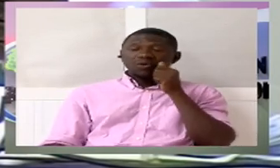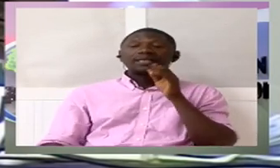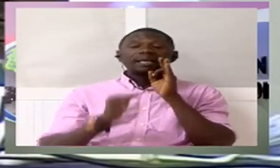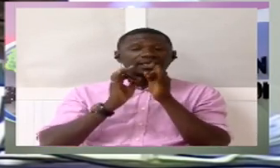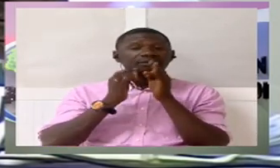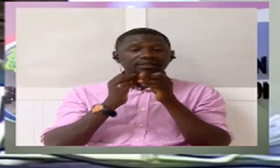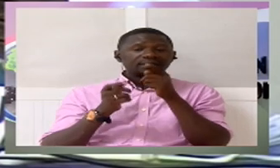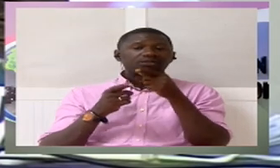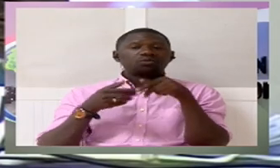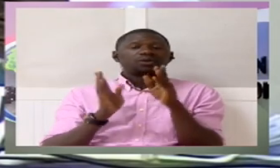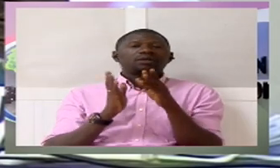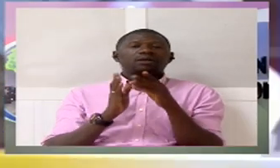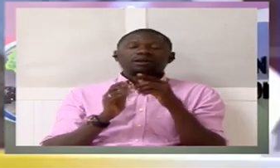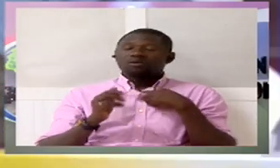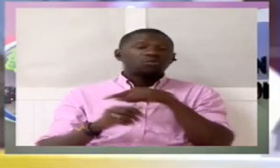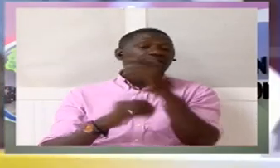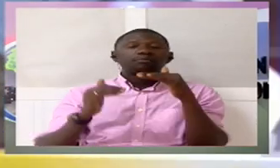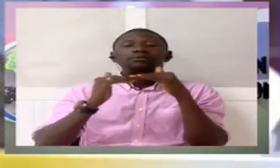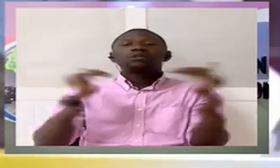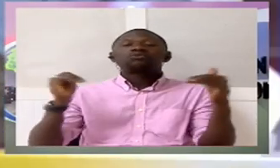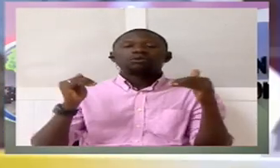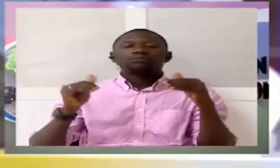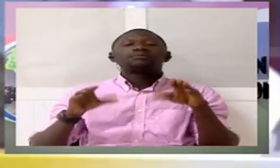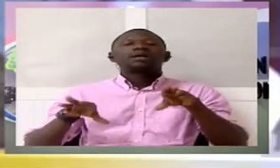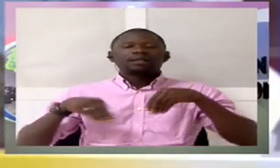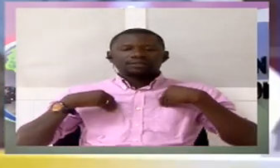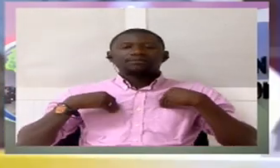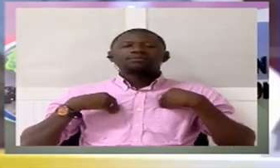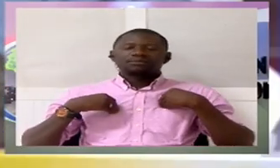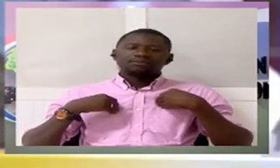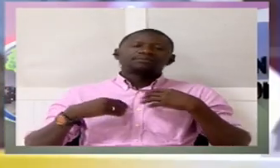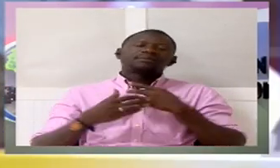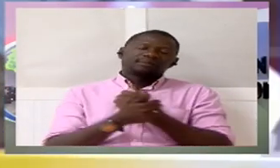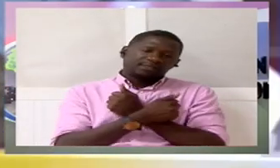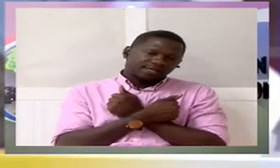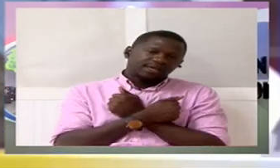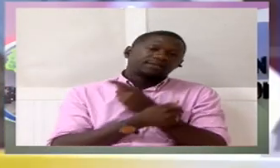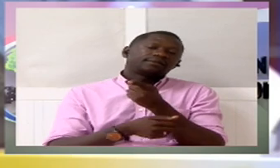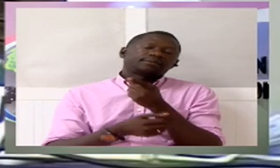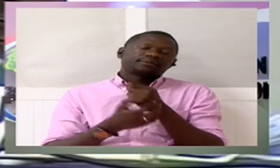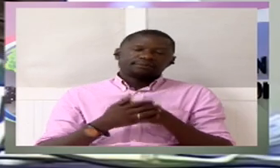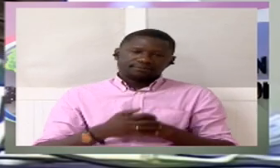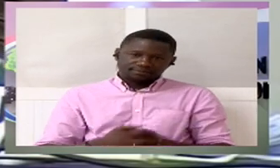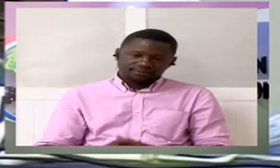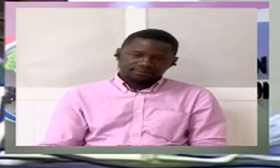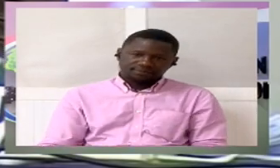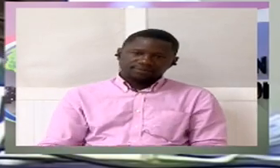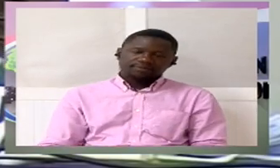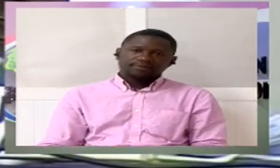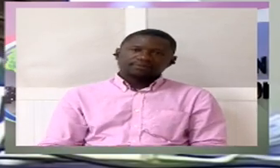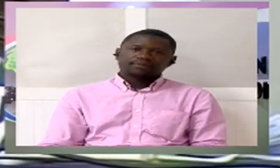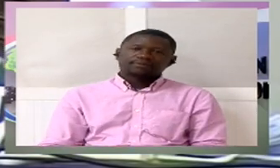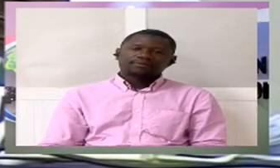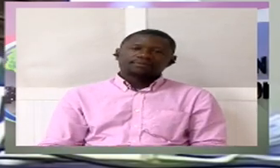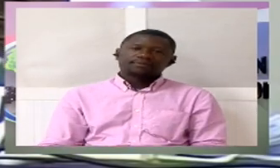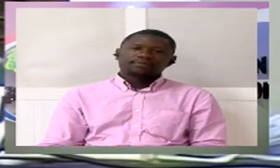been equally appreciative. Ate fango katuni mfulale wati o wati andunkulo mnyintime alonko ndelufanalu